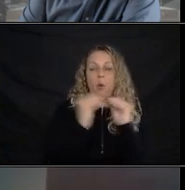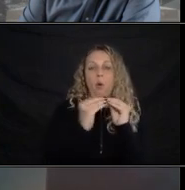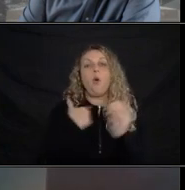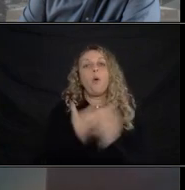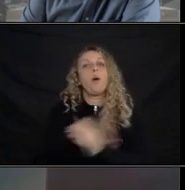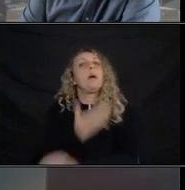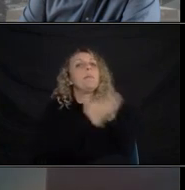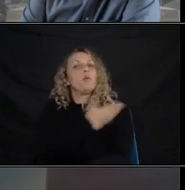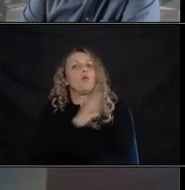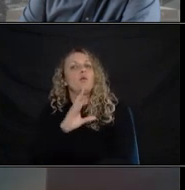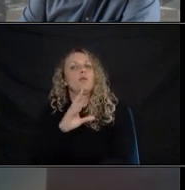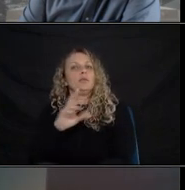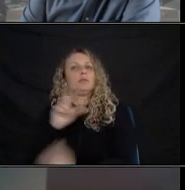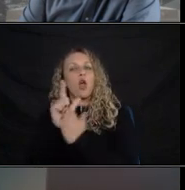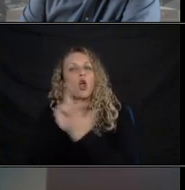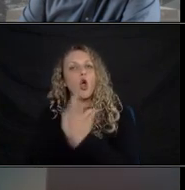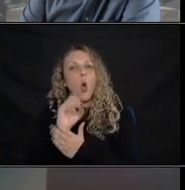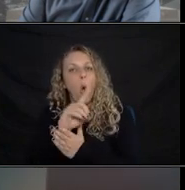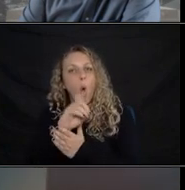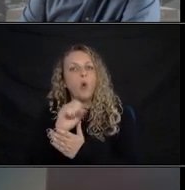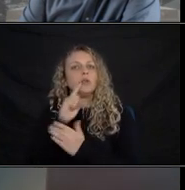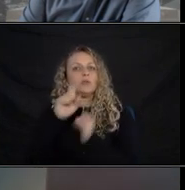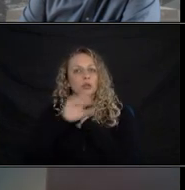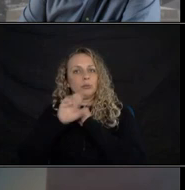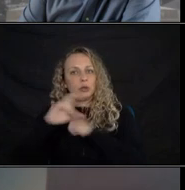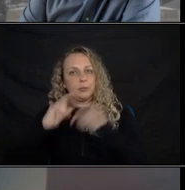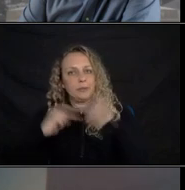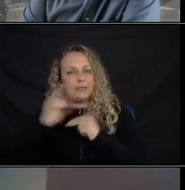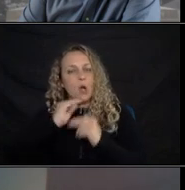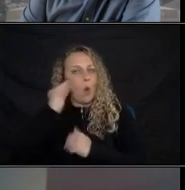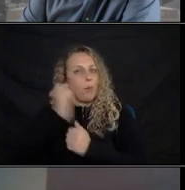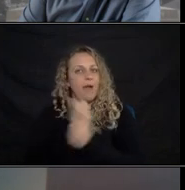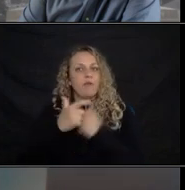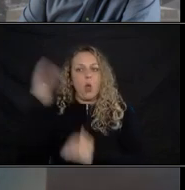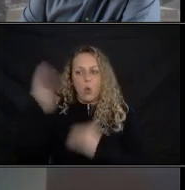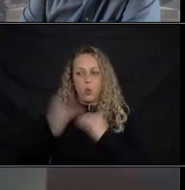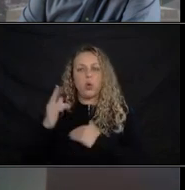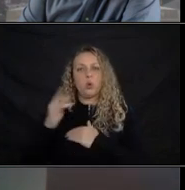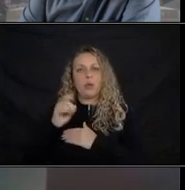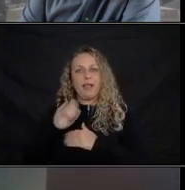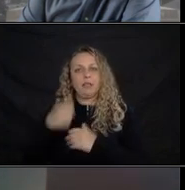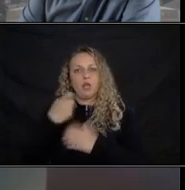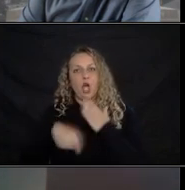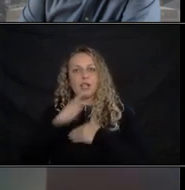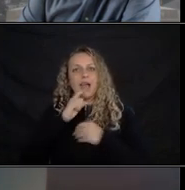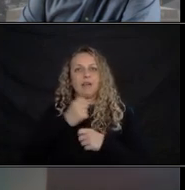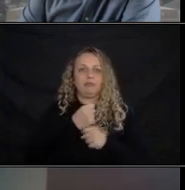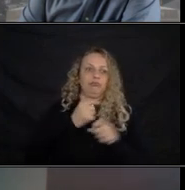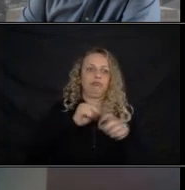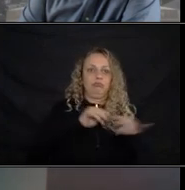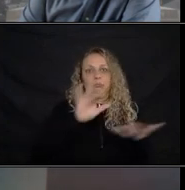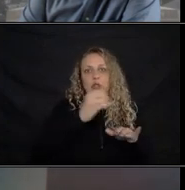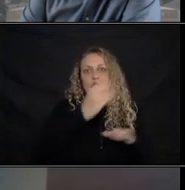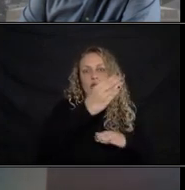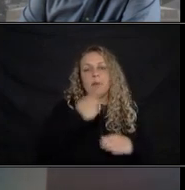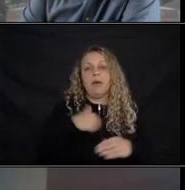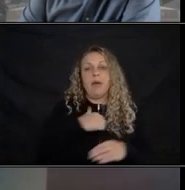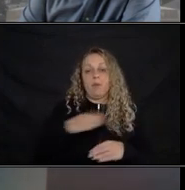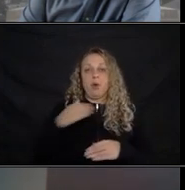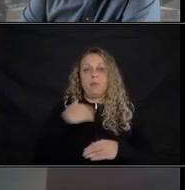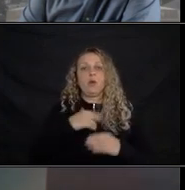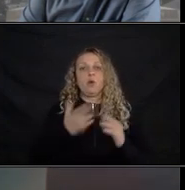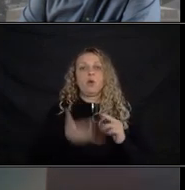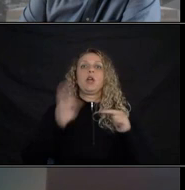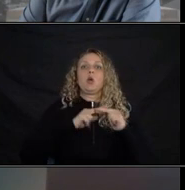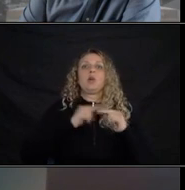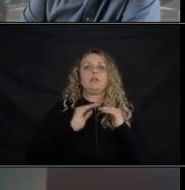energy codes for homes and commercial buildings also can significantly reduce utility costs and create new jobs. And the city of Boynton Beach supports increasing the minimum levels